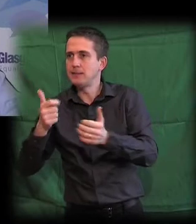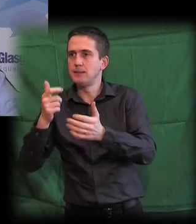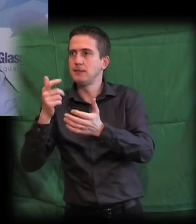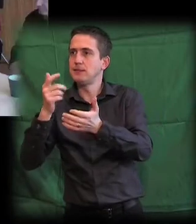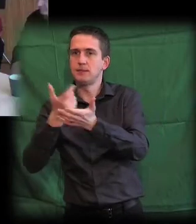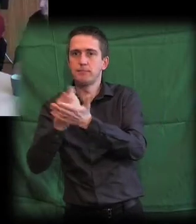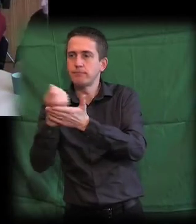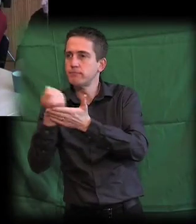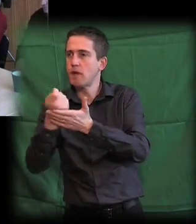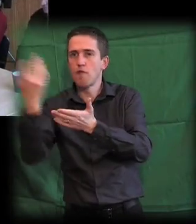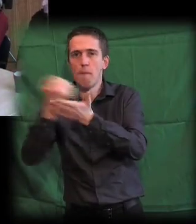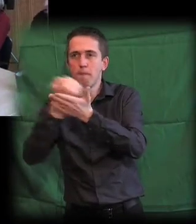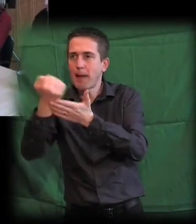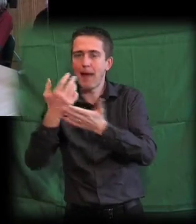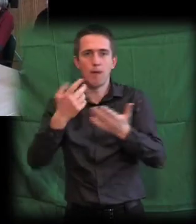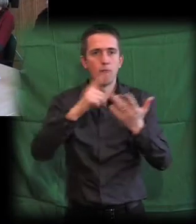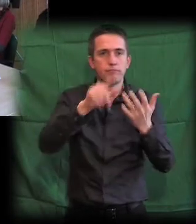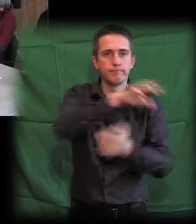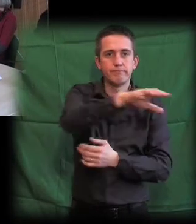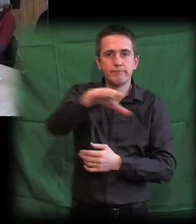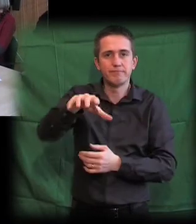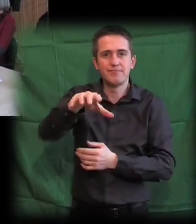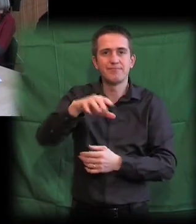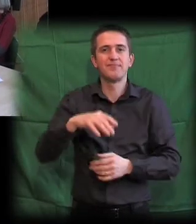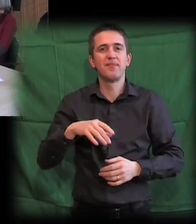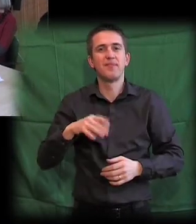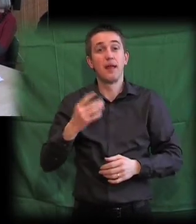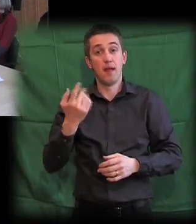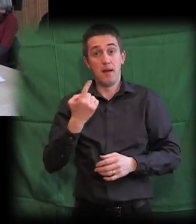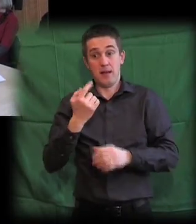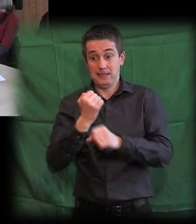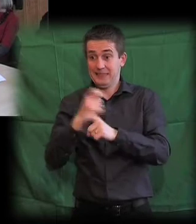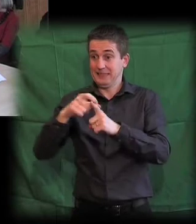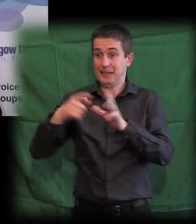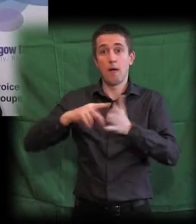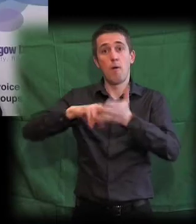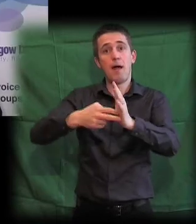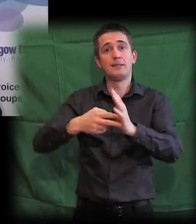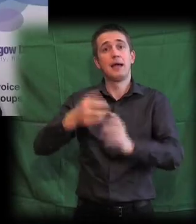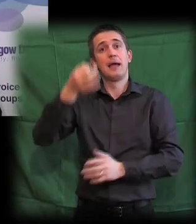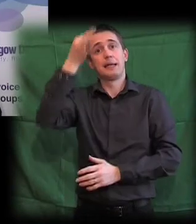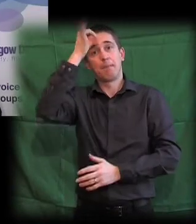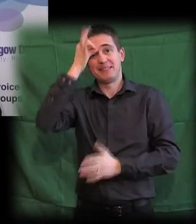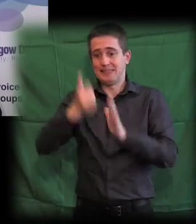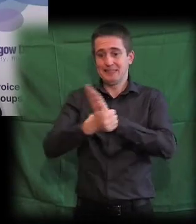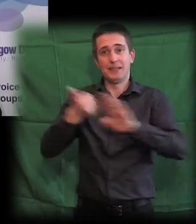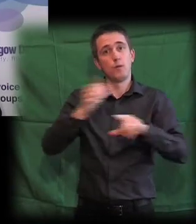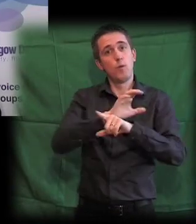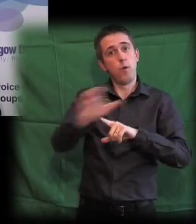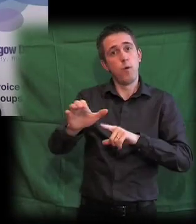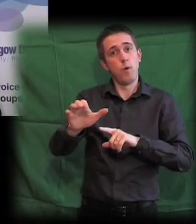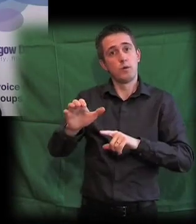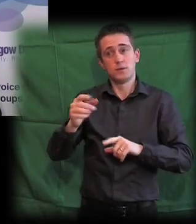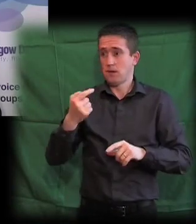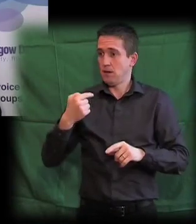or a shop. Yeah, GDA ran a committee skills course for us, and me and 3 other board members from Antonyne